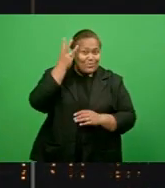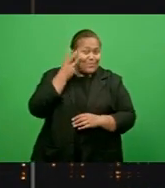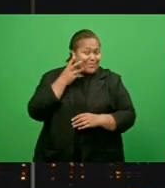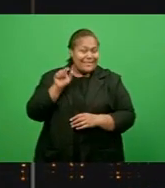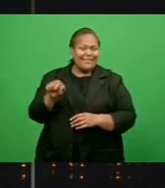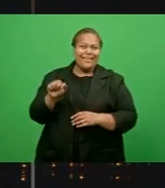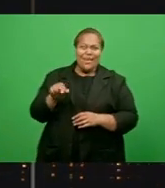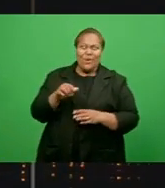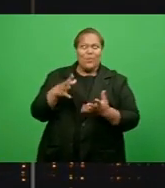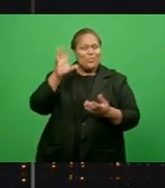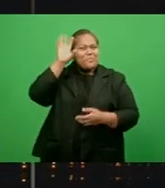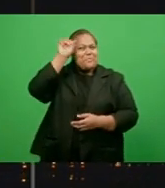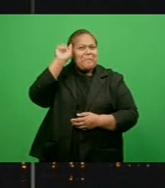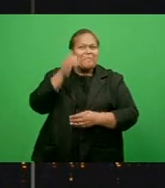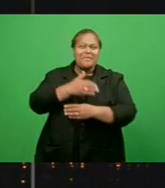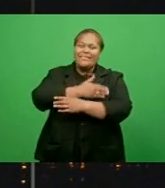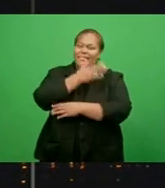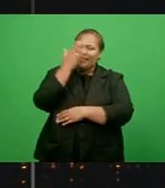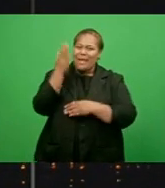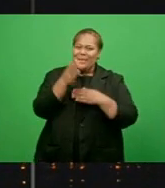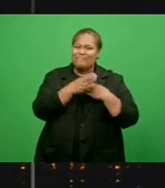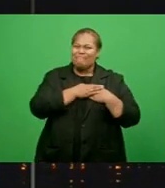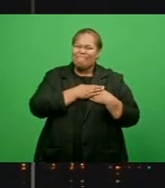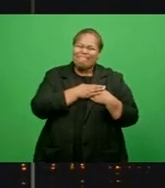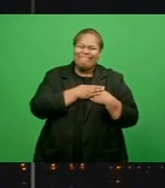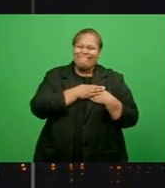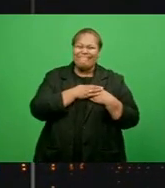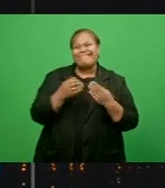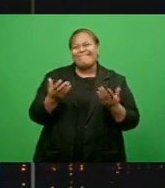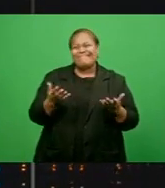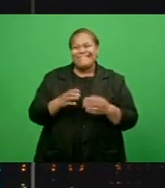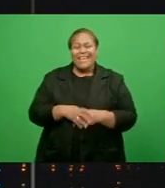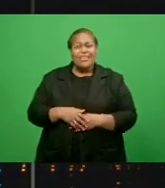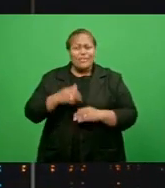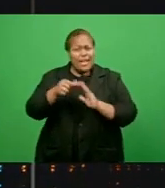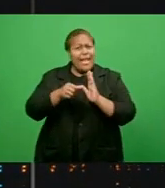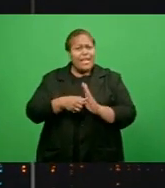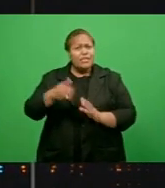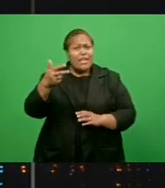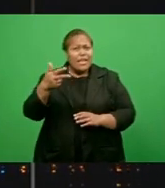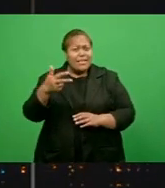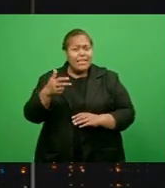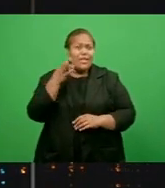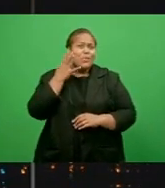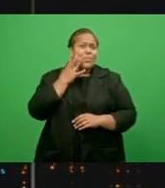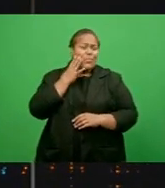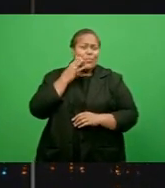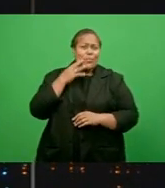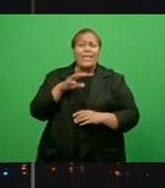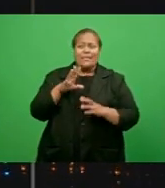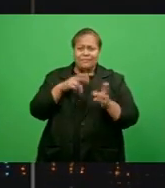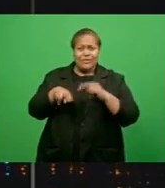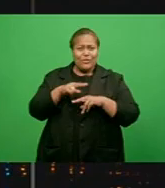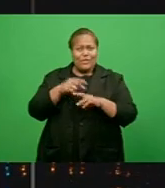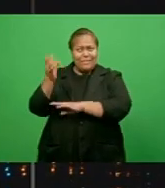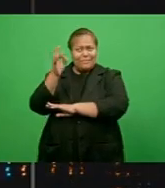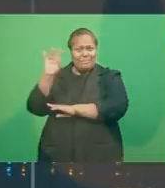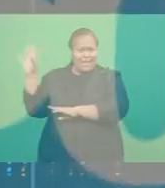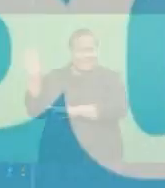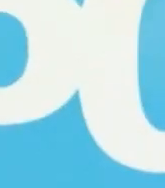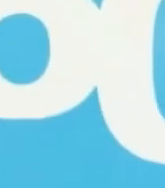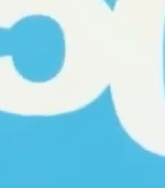holds the day close to her heart. Mbolao was only 18 when Fiji gained independence. Sanyani Mboila has her story.